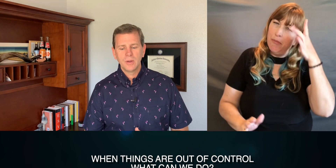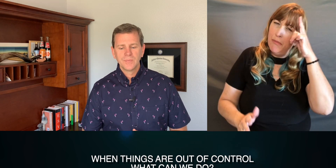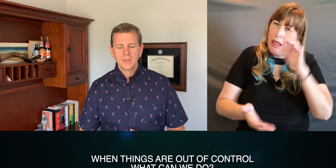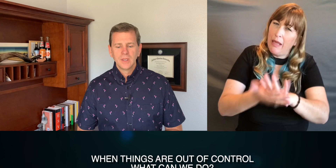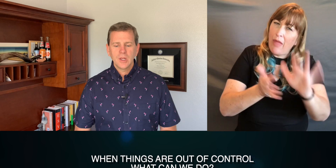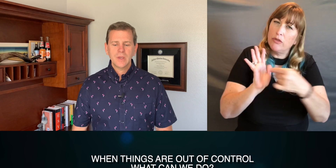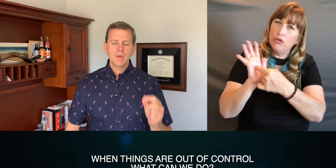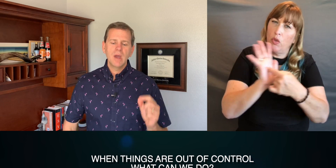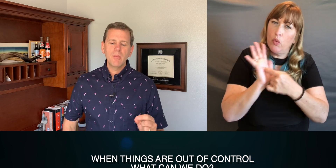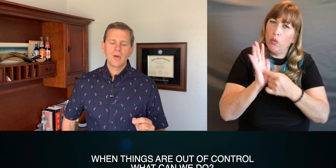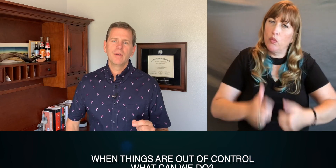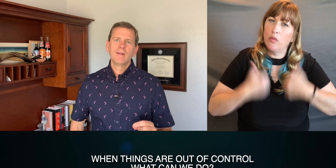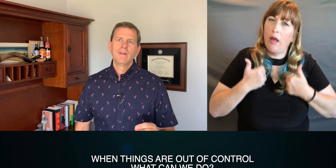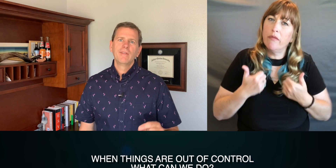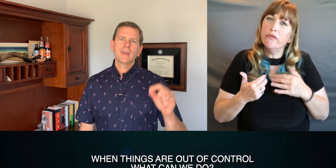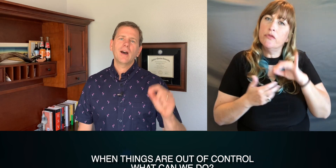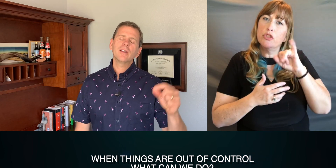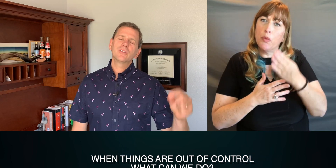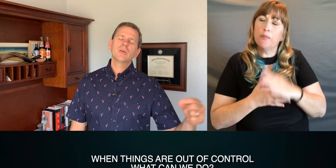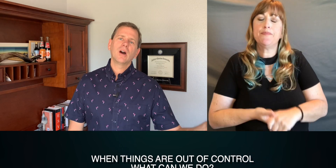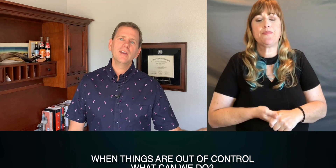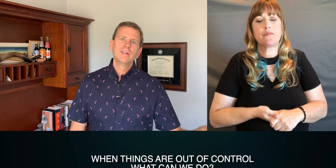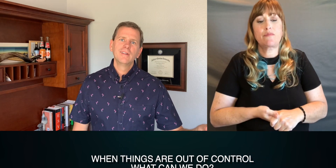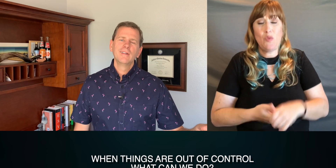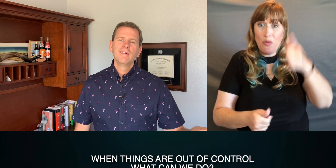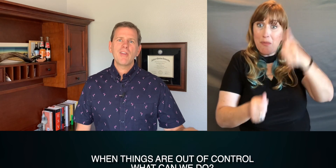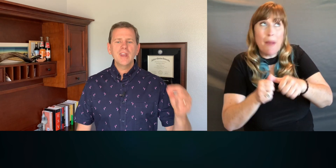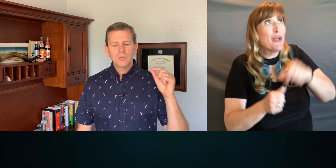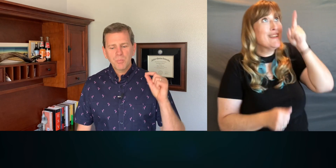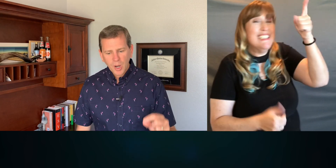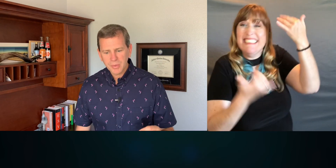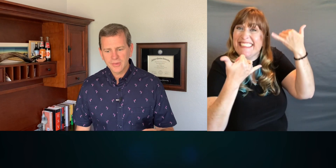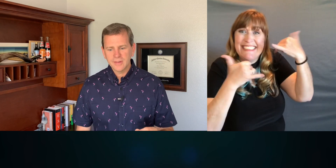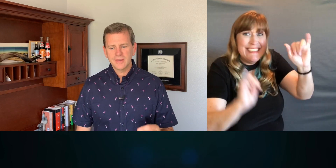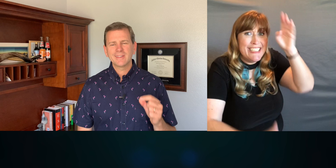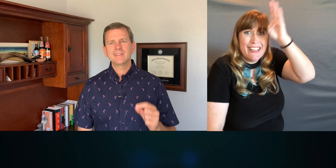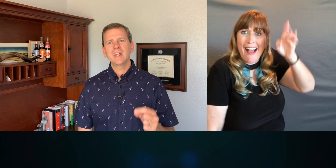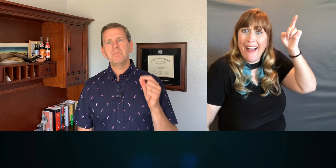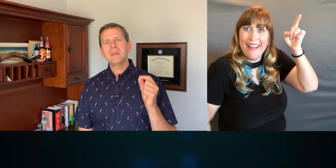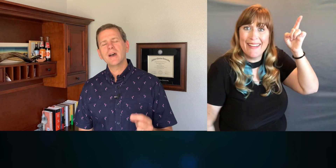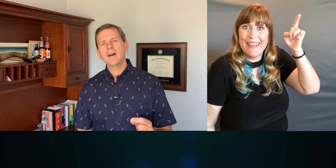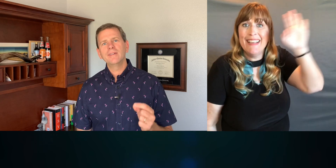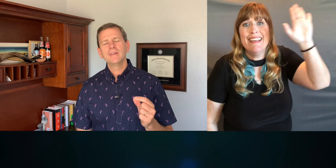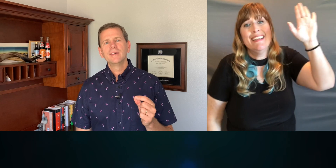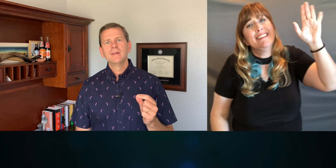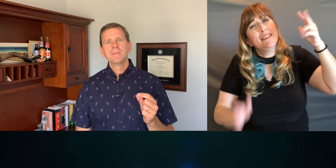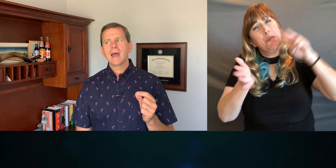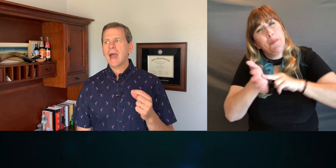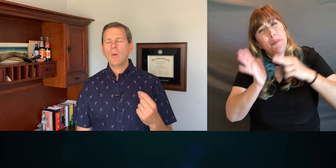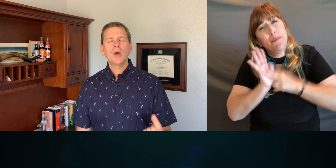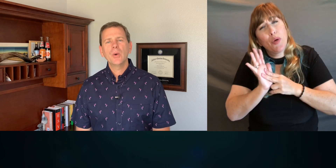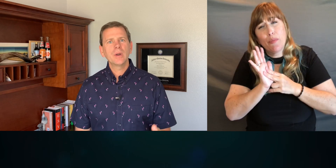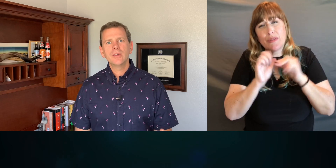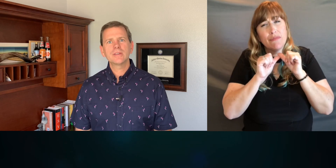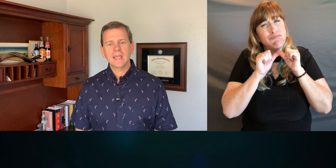Job. You know, we can remember that God is still God and that his purposes extend beyond